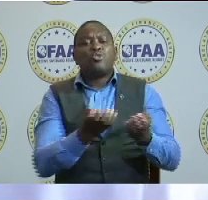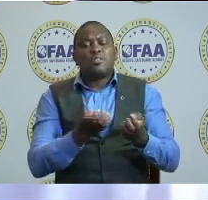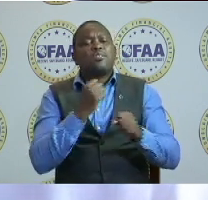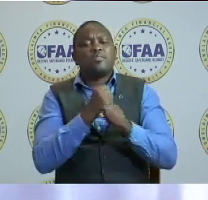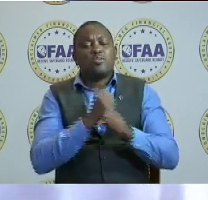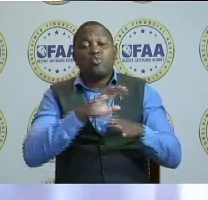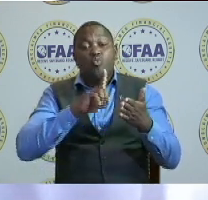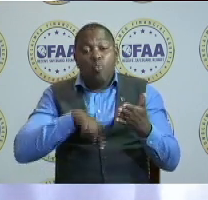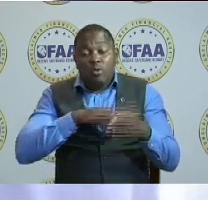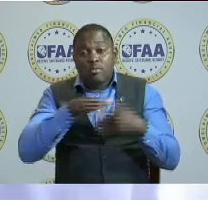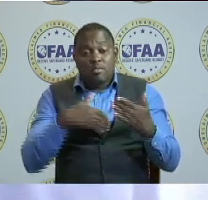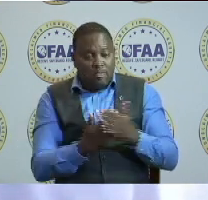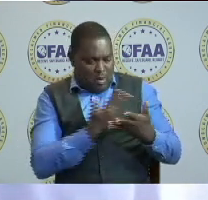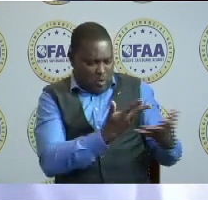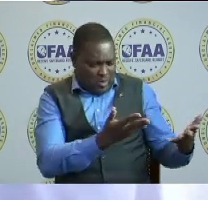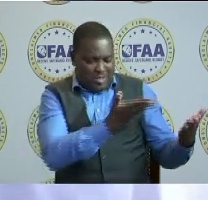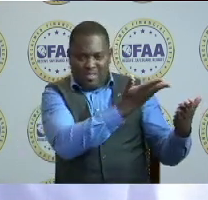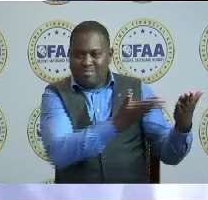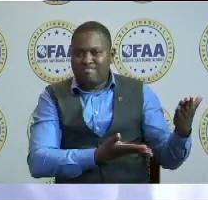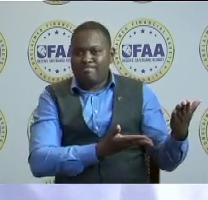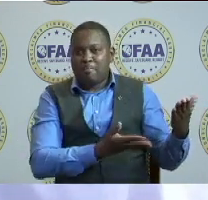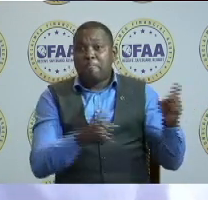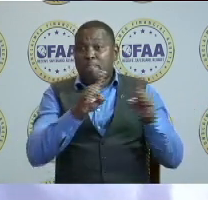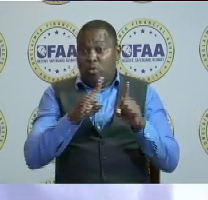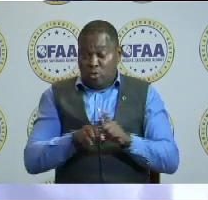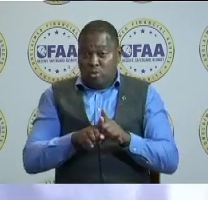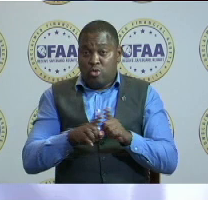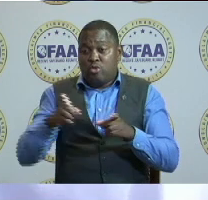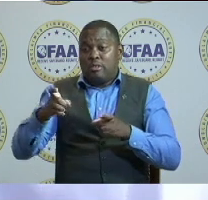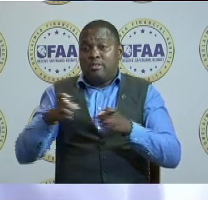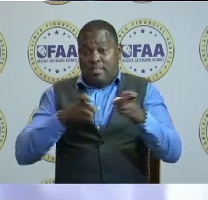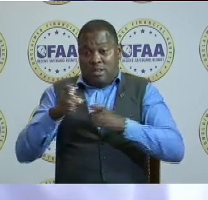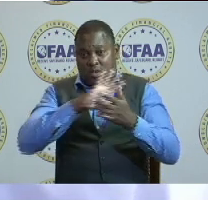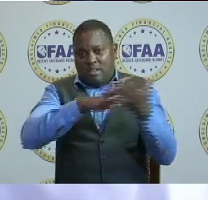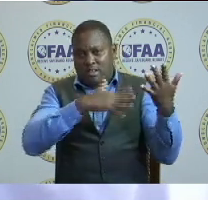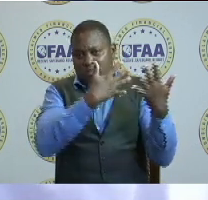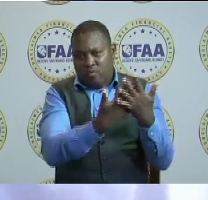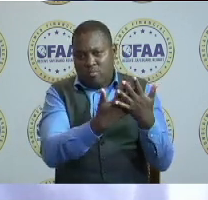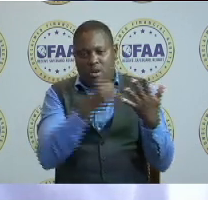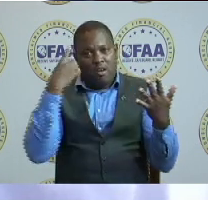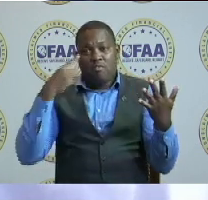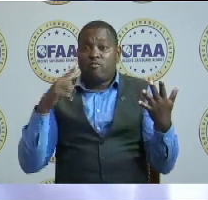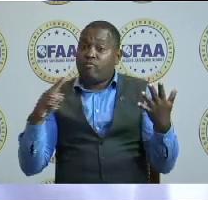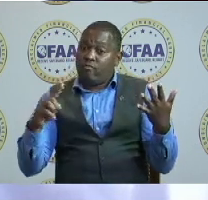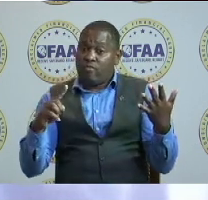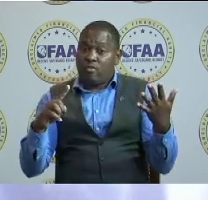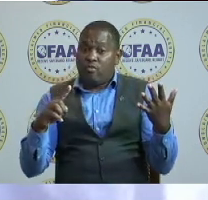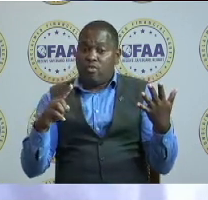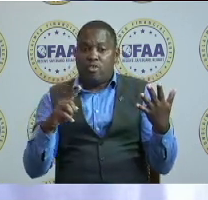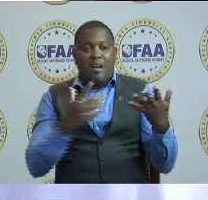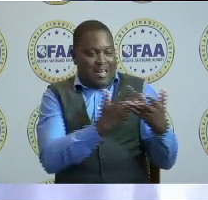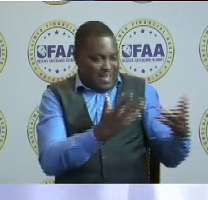financial assets. Another one is the effective regulatory framework for perpetual